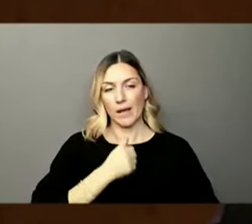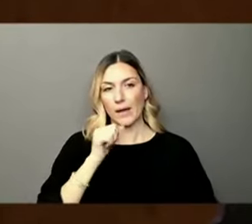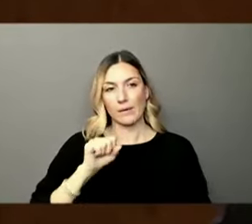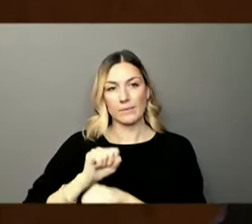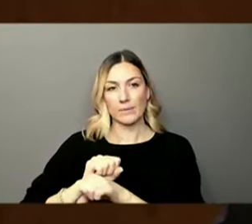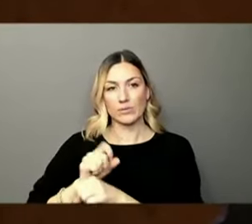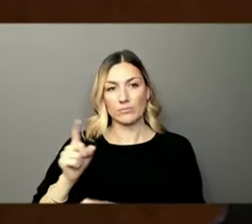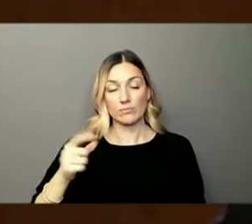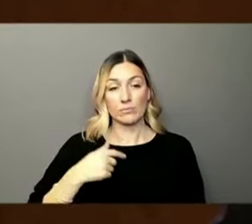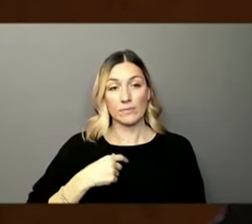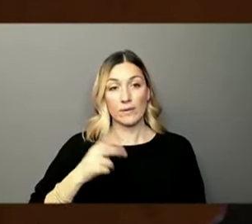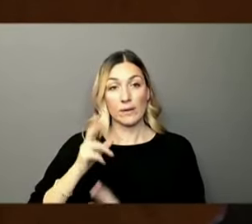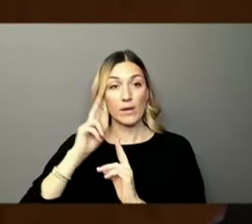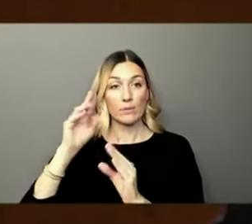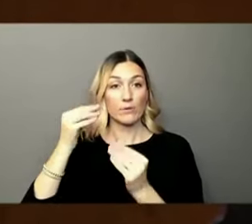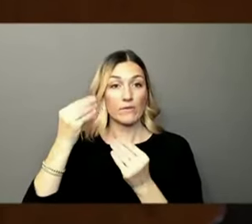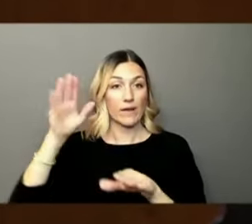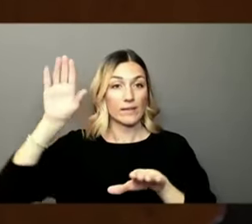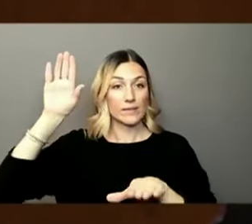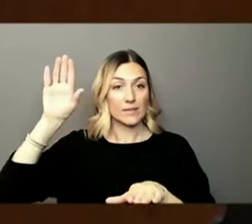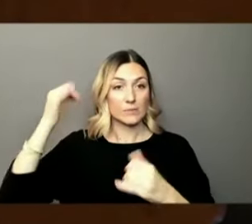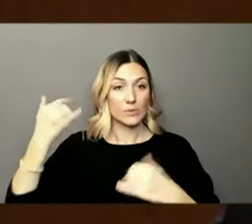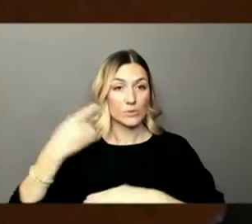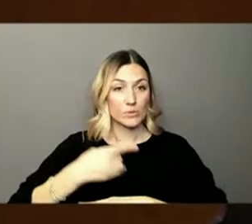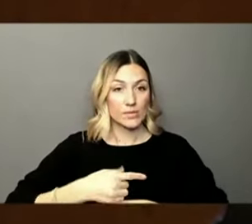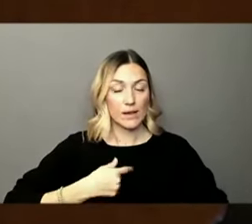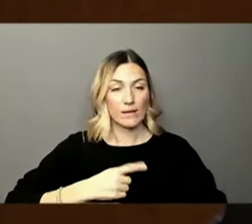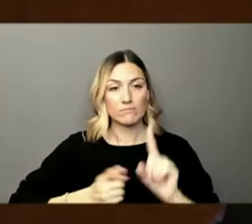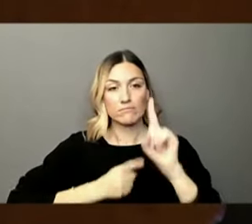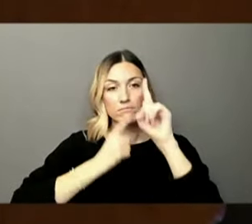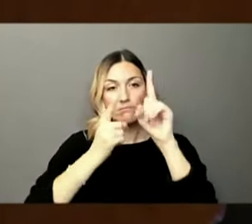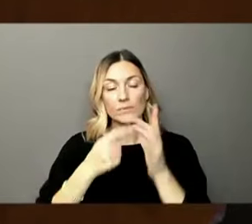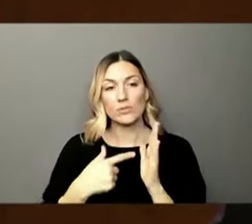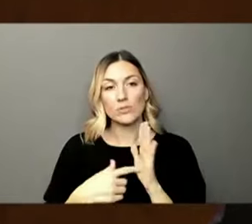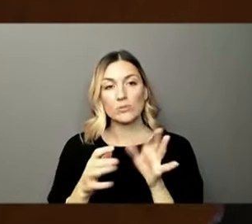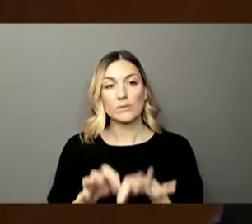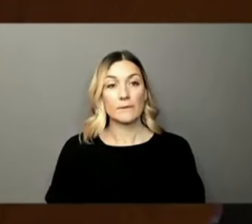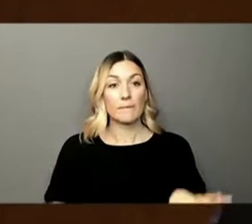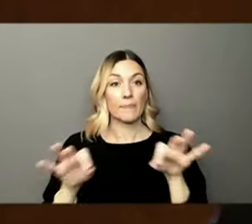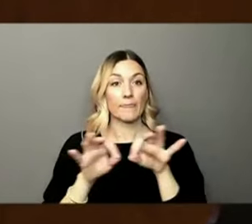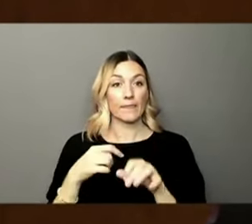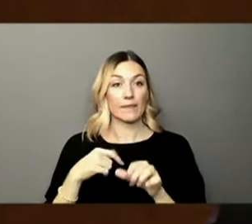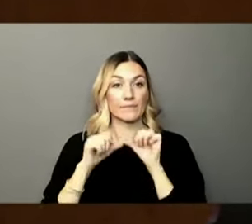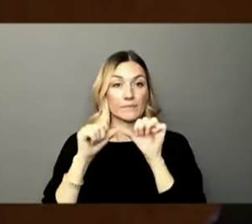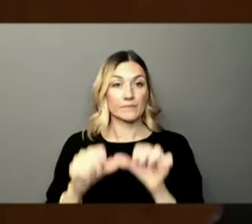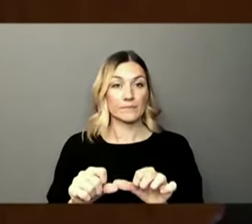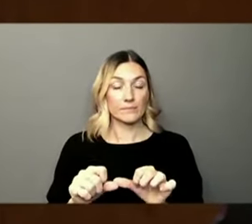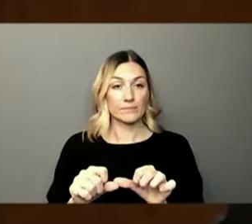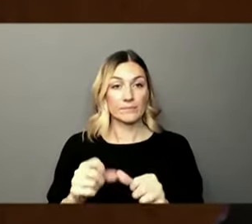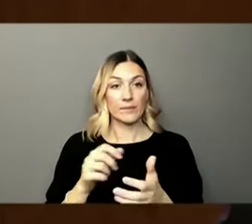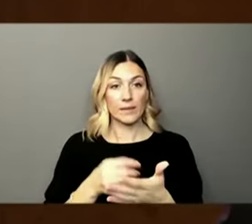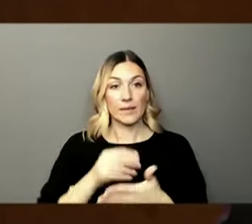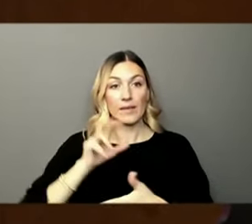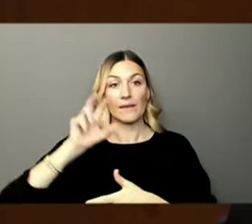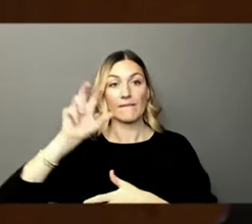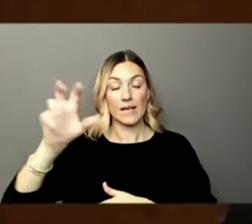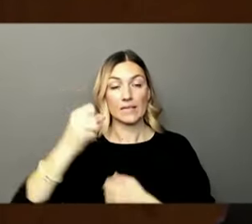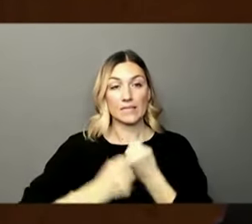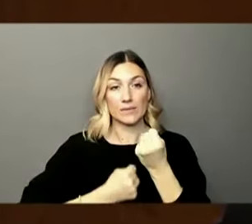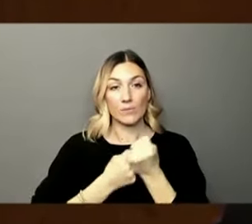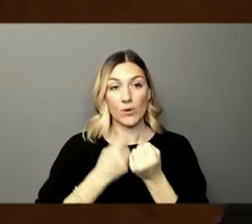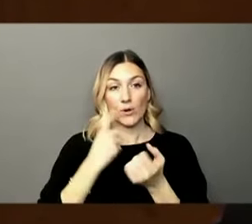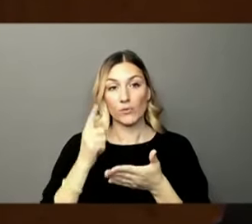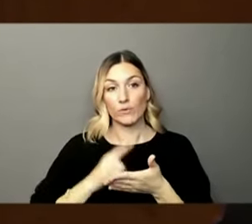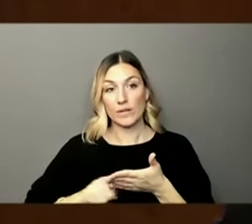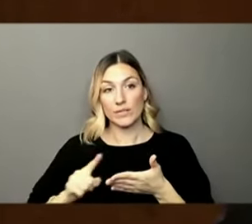honored to provide this testimony today, and I aim to convey how imperative it is that we continue to invest and support research defining